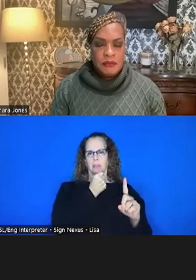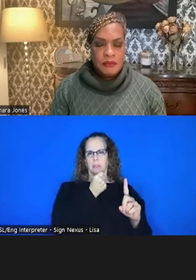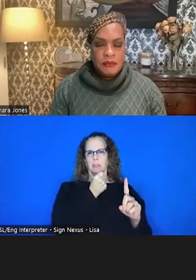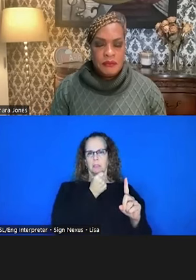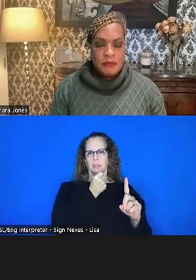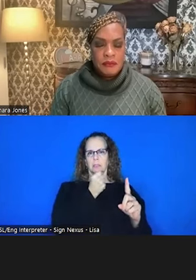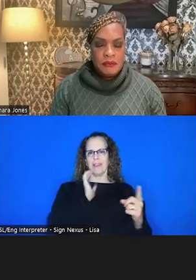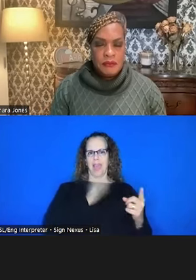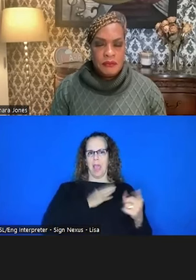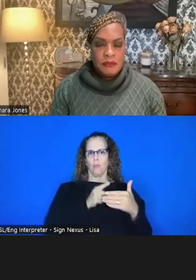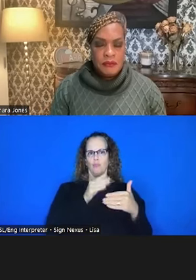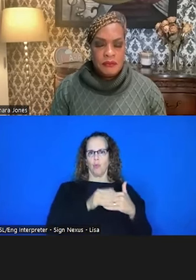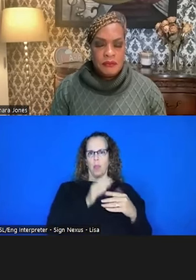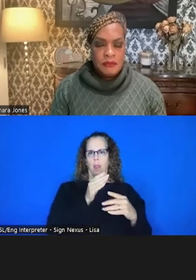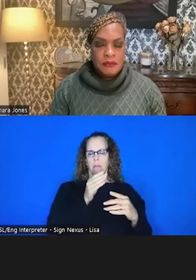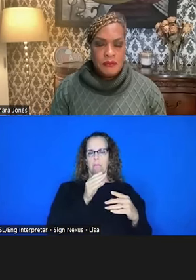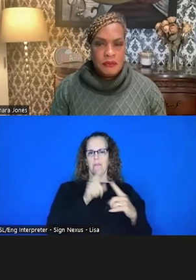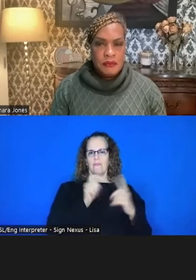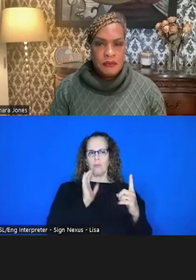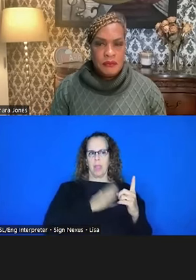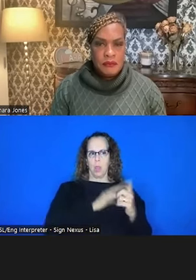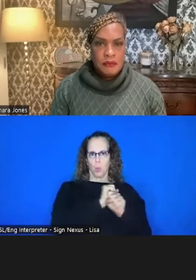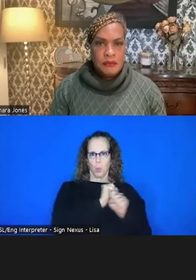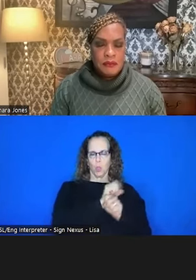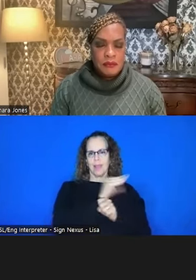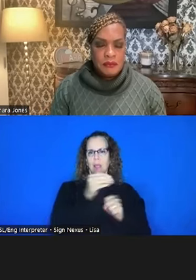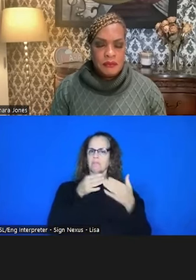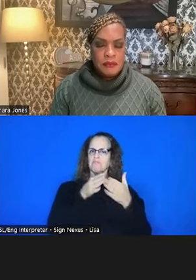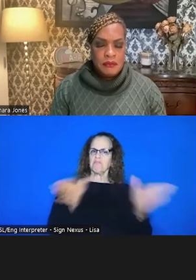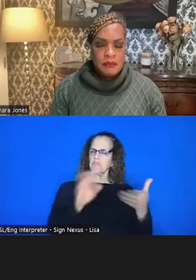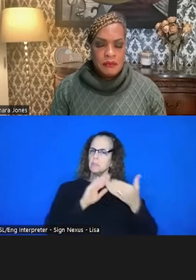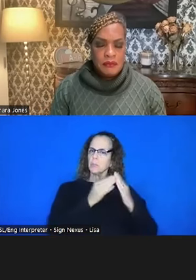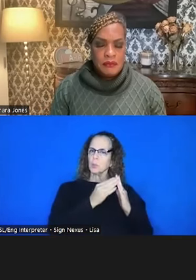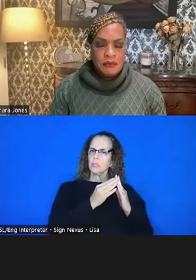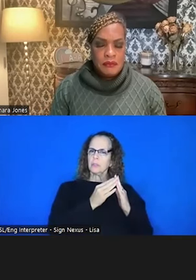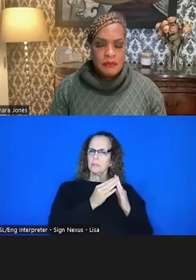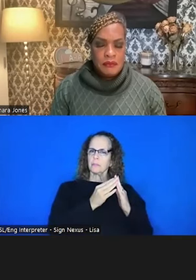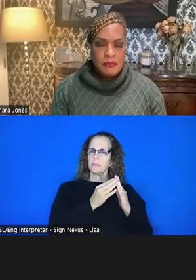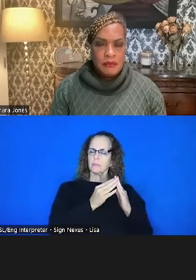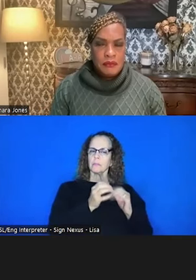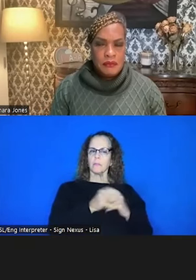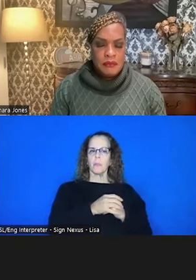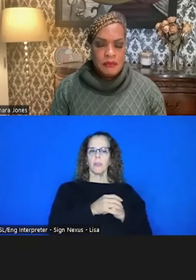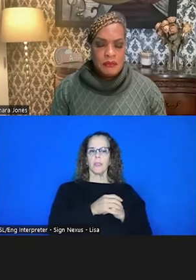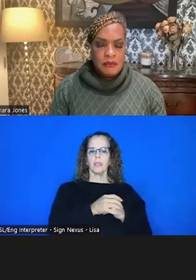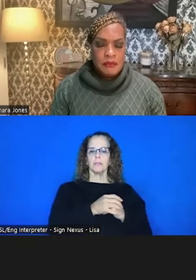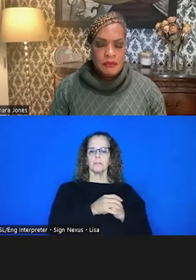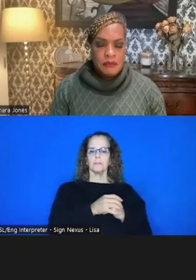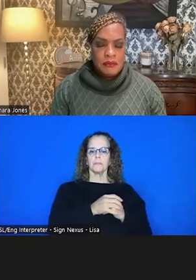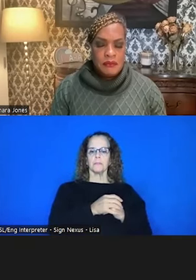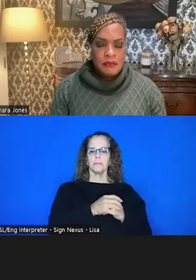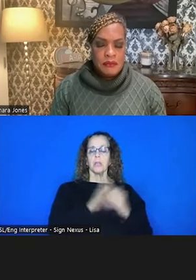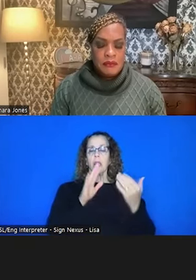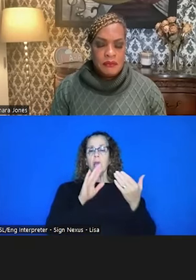programming has on both our work and the community at large. So, you know, community members that are part of our